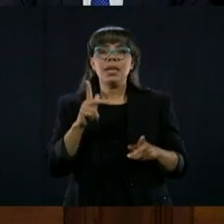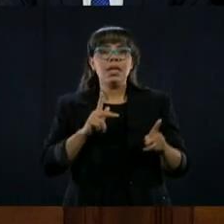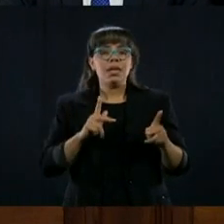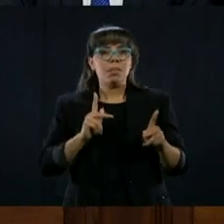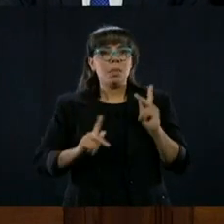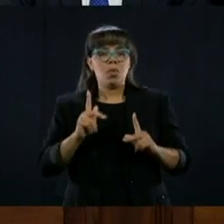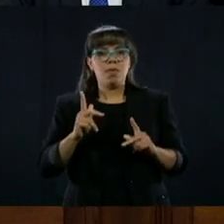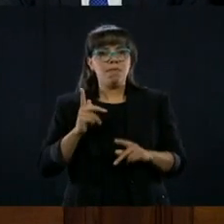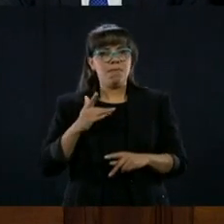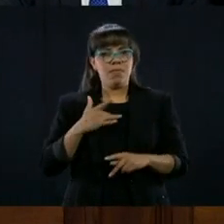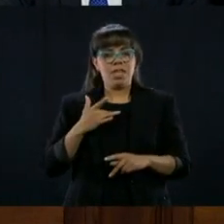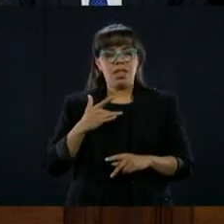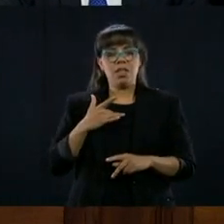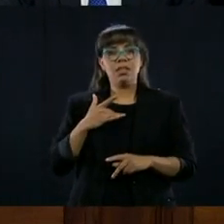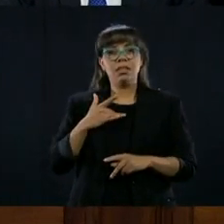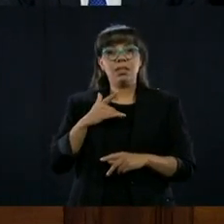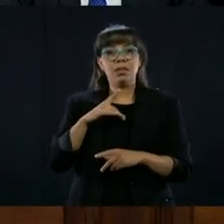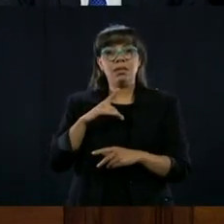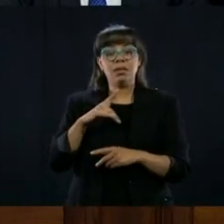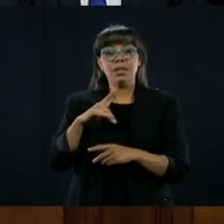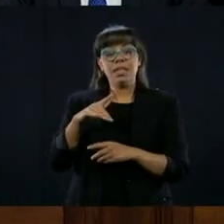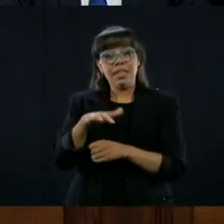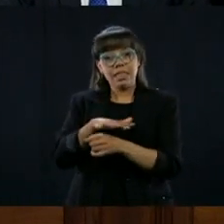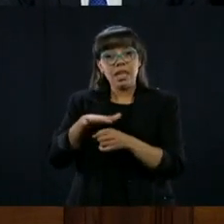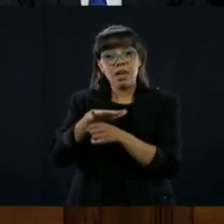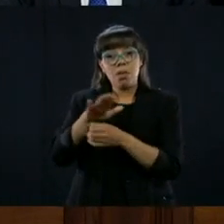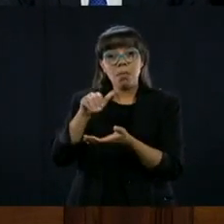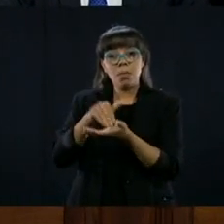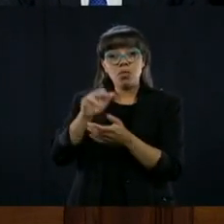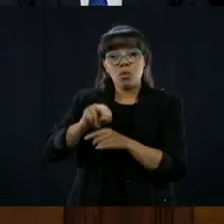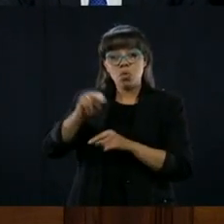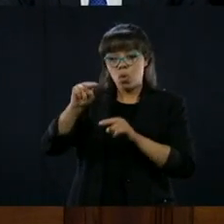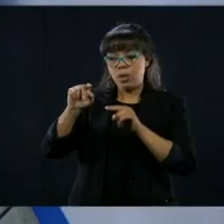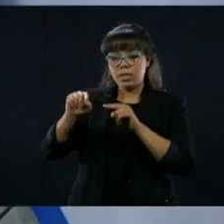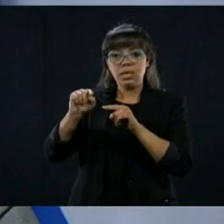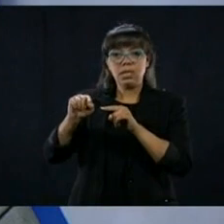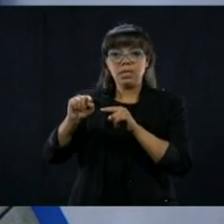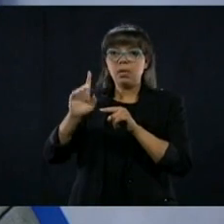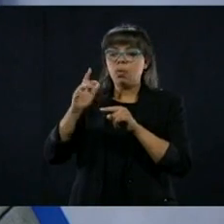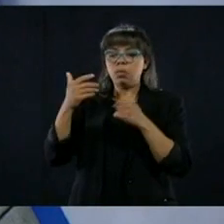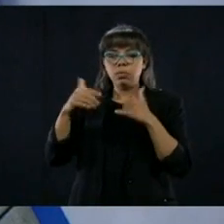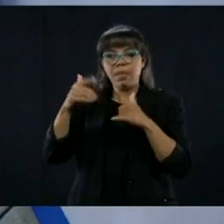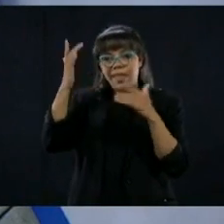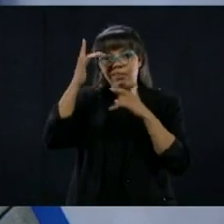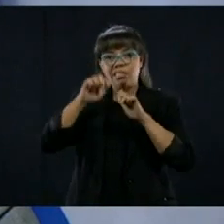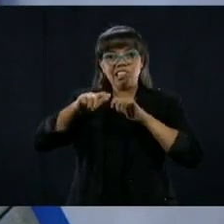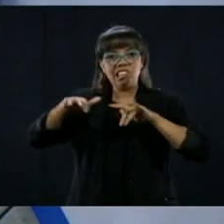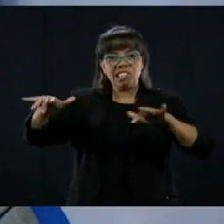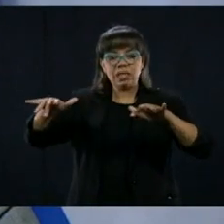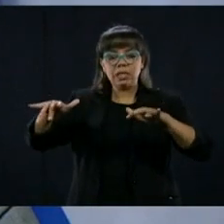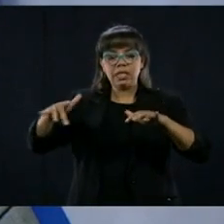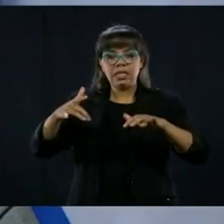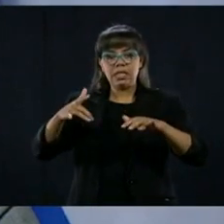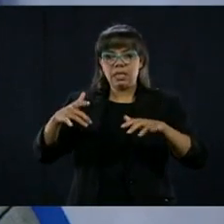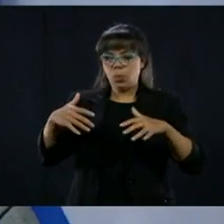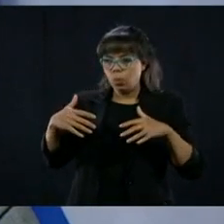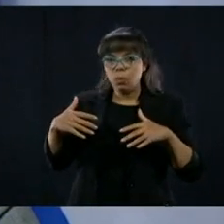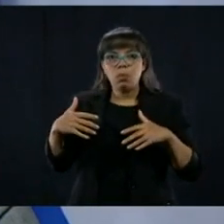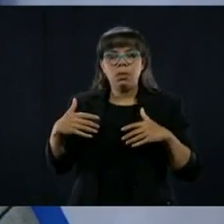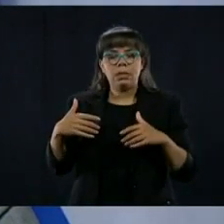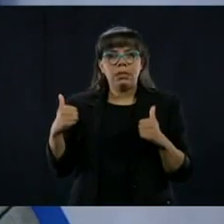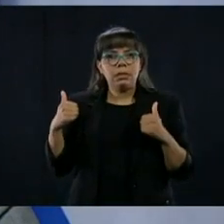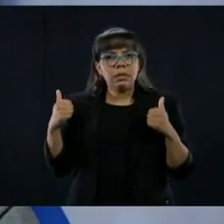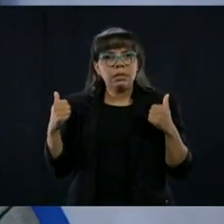North. Can you tell us what you know about the outbreak today? How many people have died there? Is